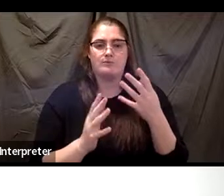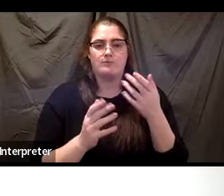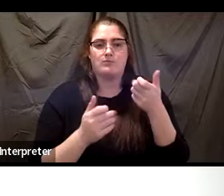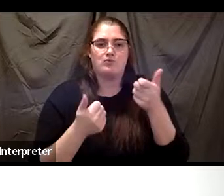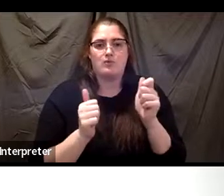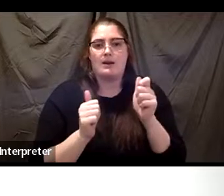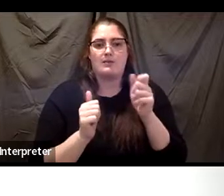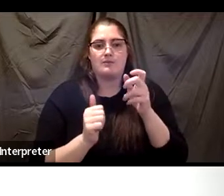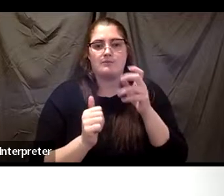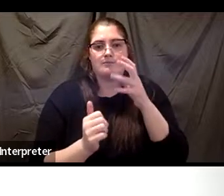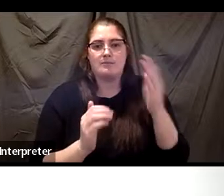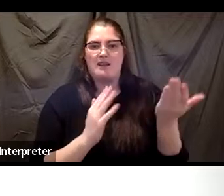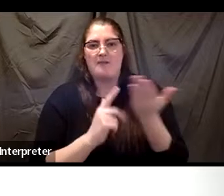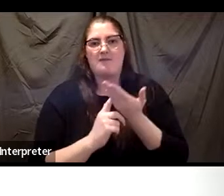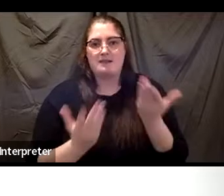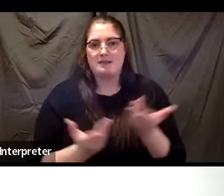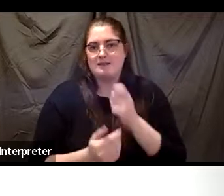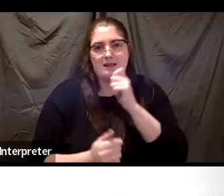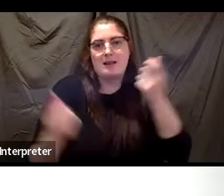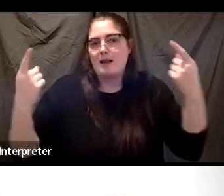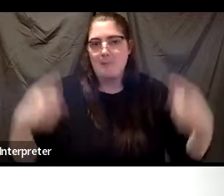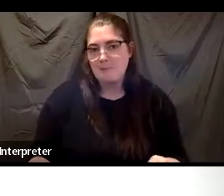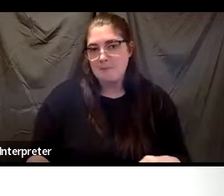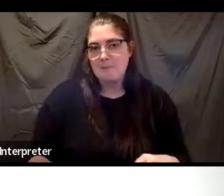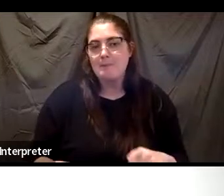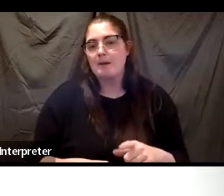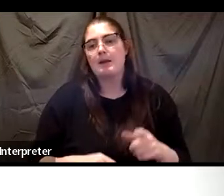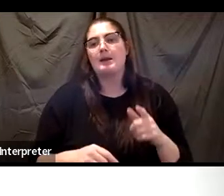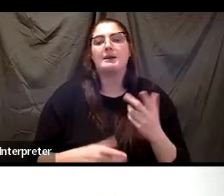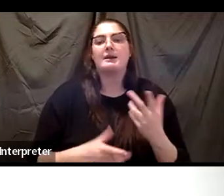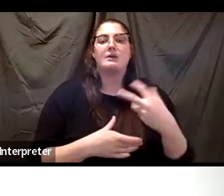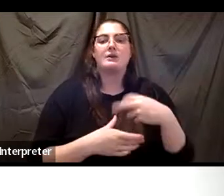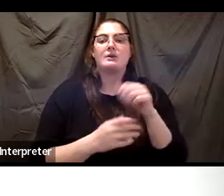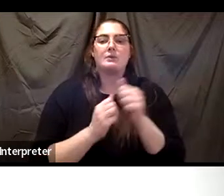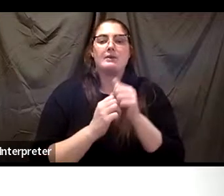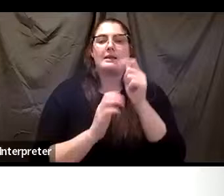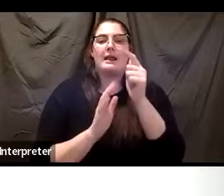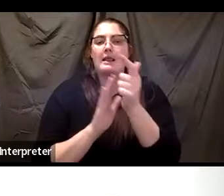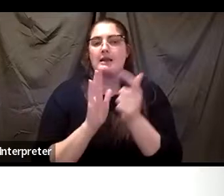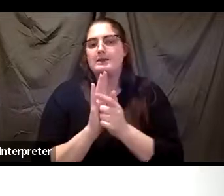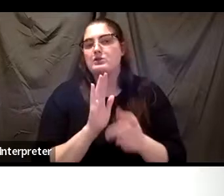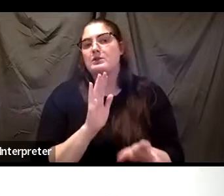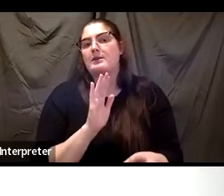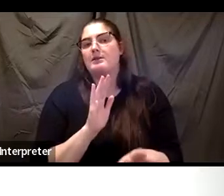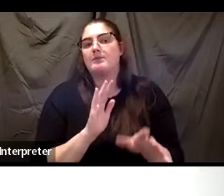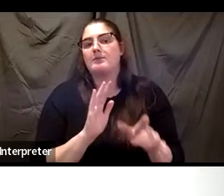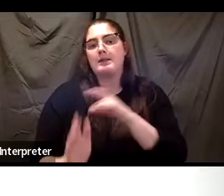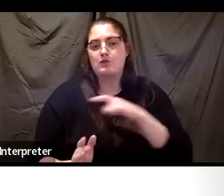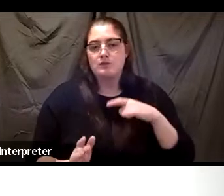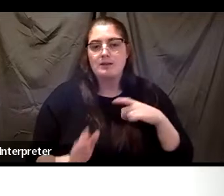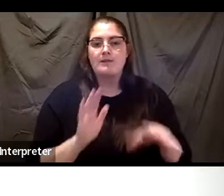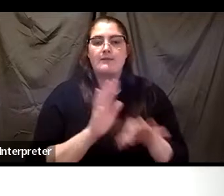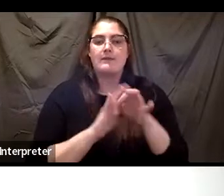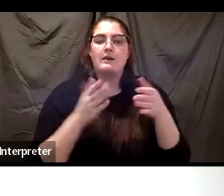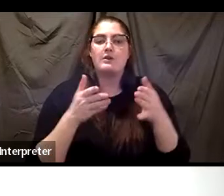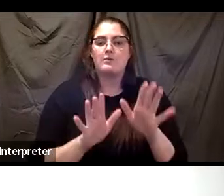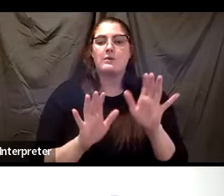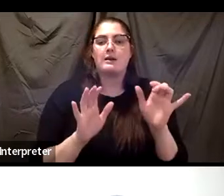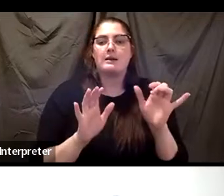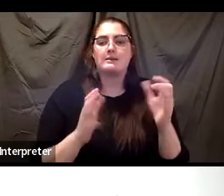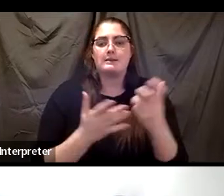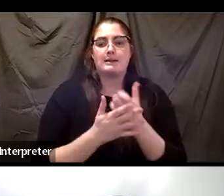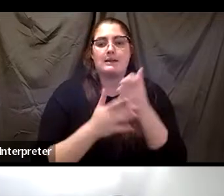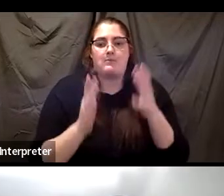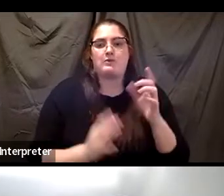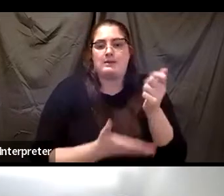as um, within that legislation, finding ways to be able to get this person the help that they